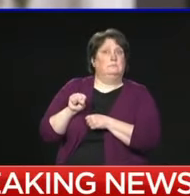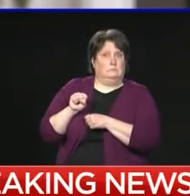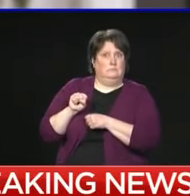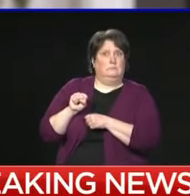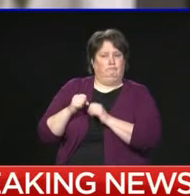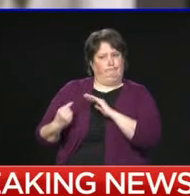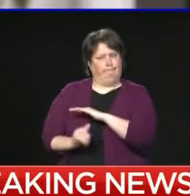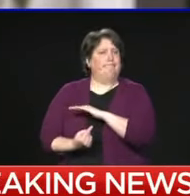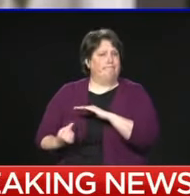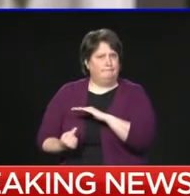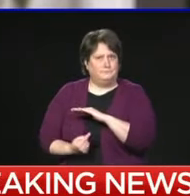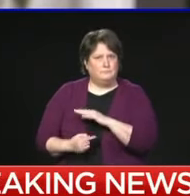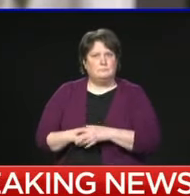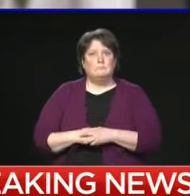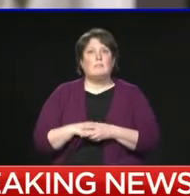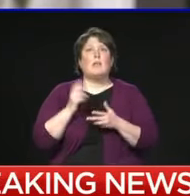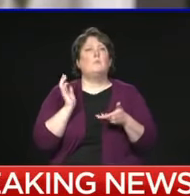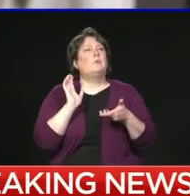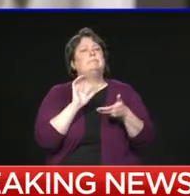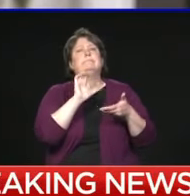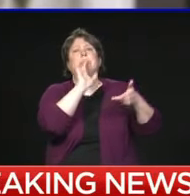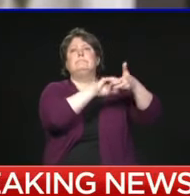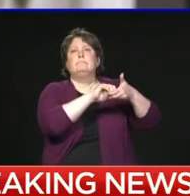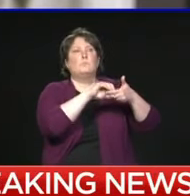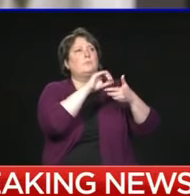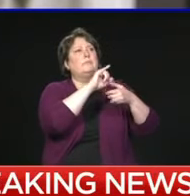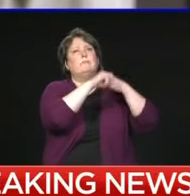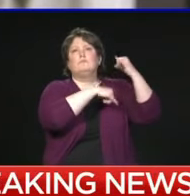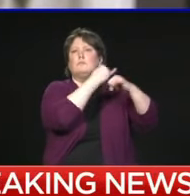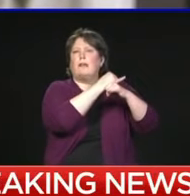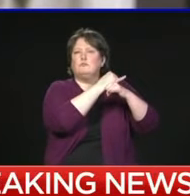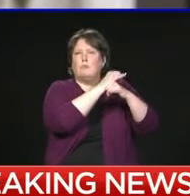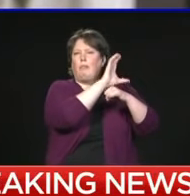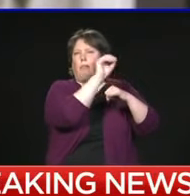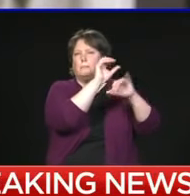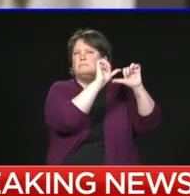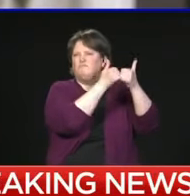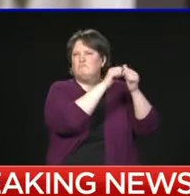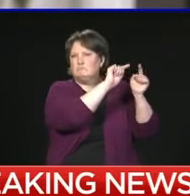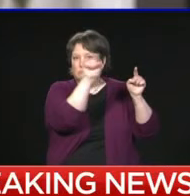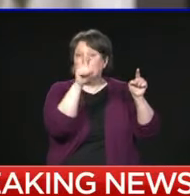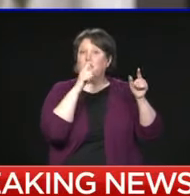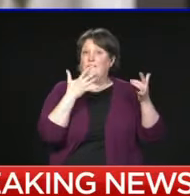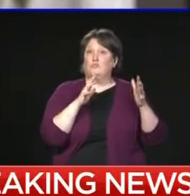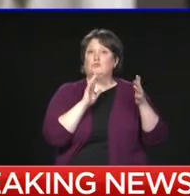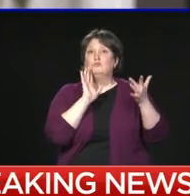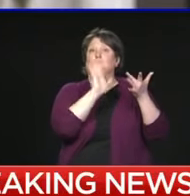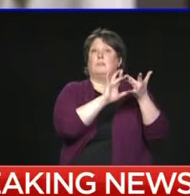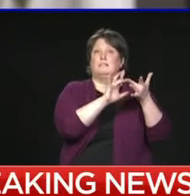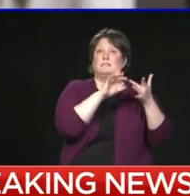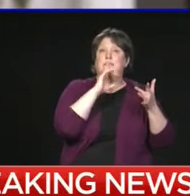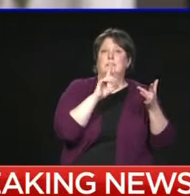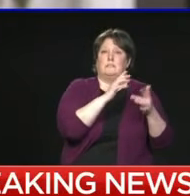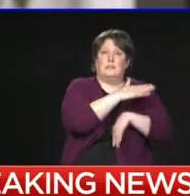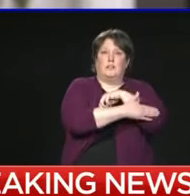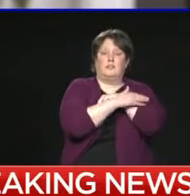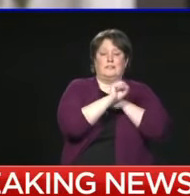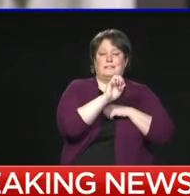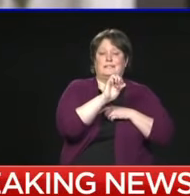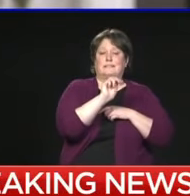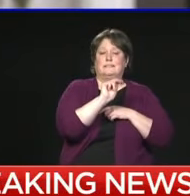also working with our international partners on this crisis. This morning, I had calls with President Sall of Senegal and